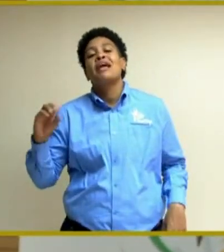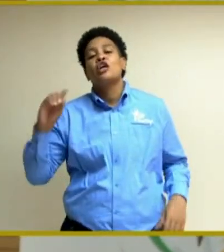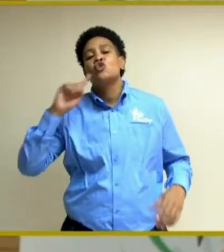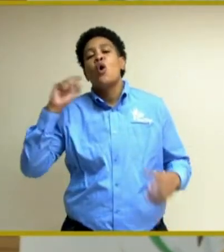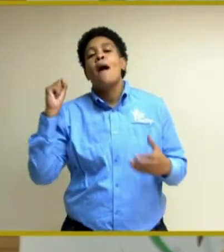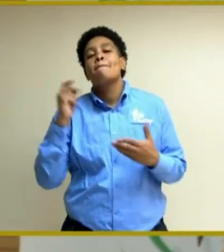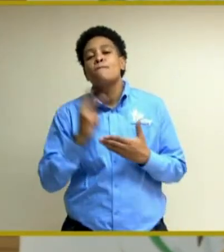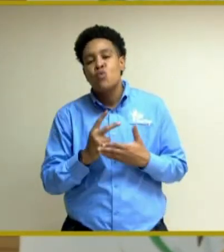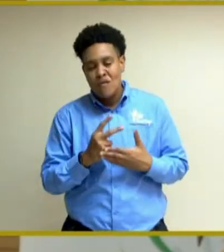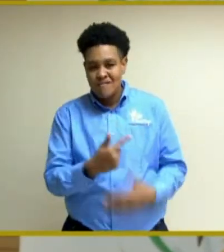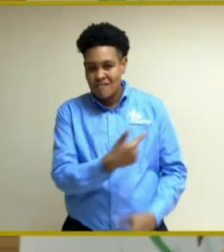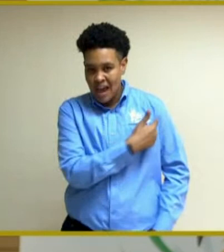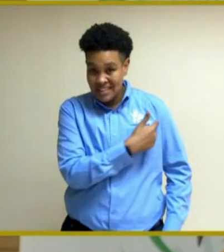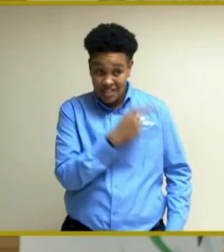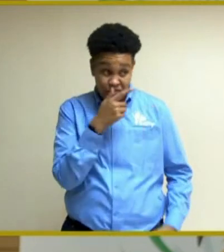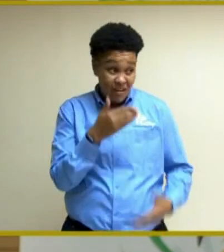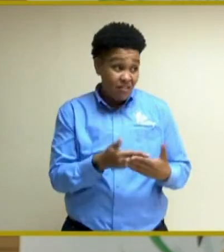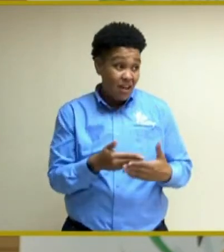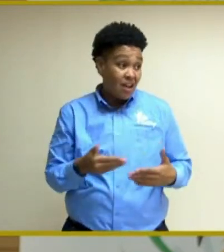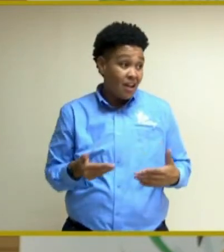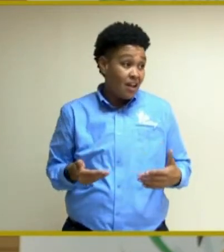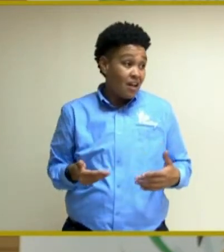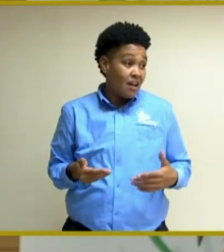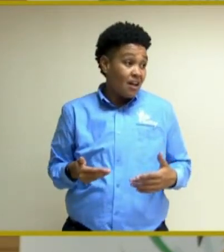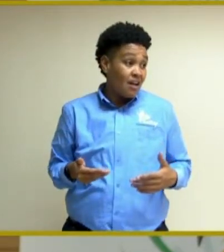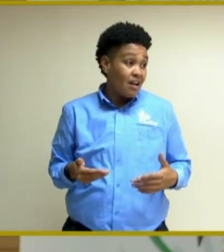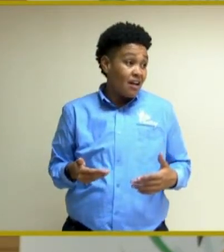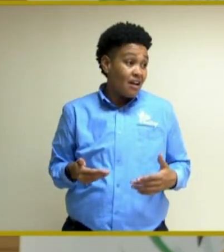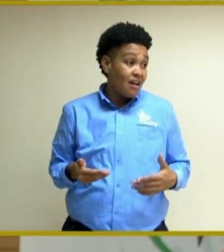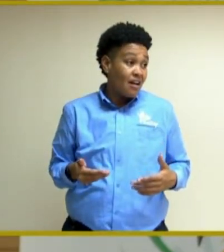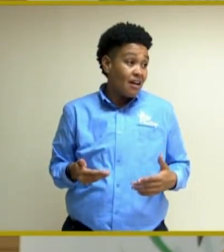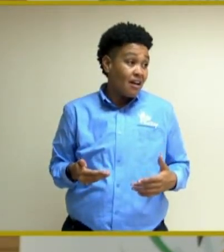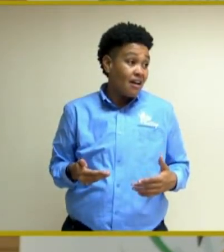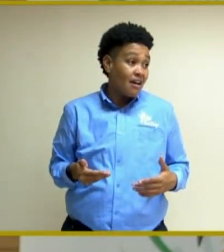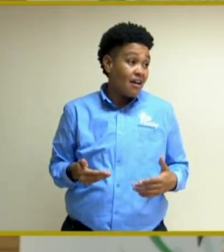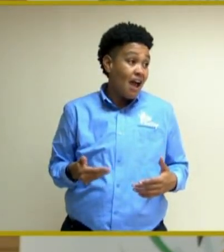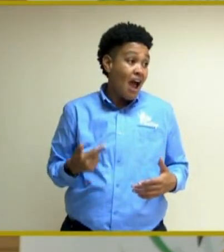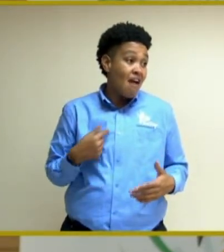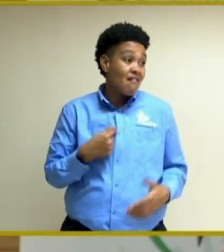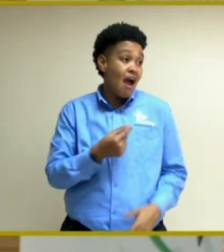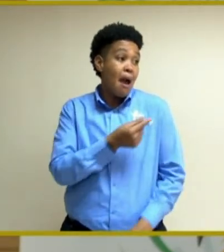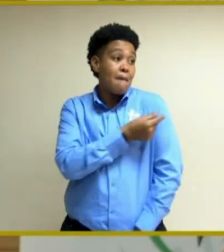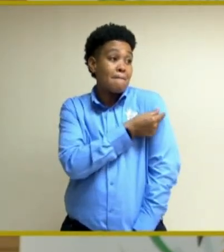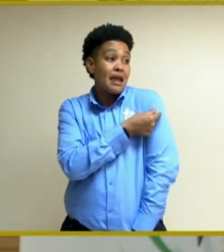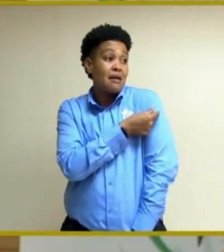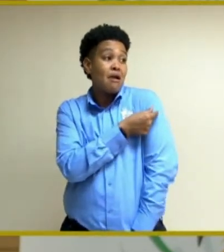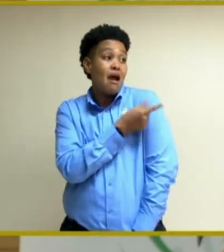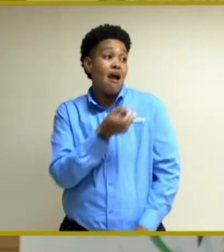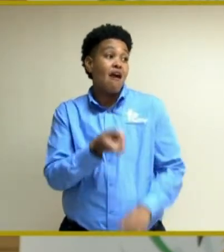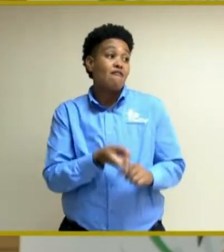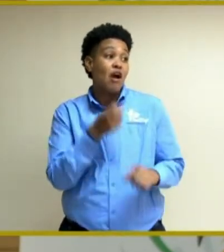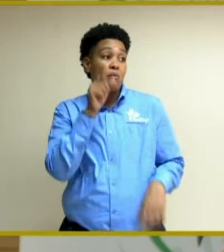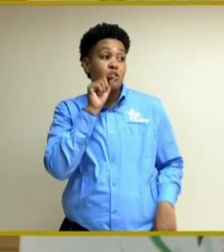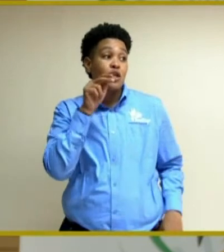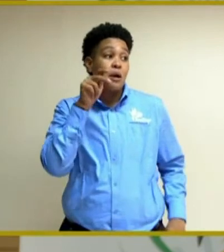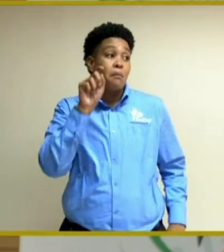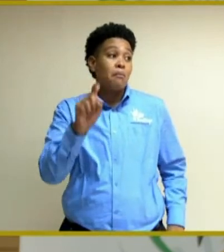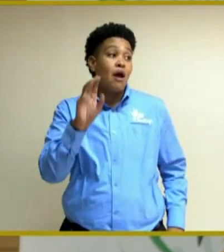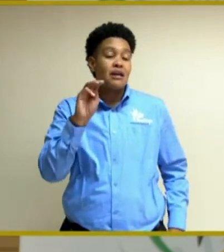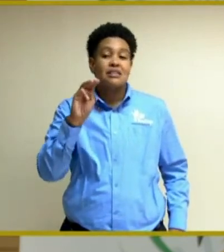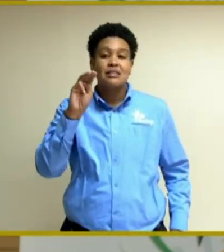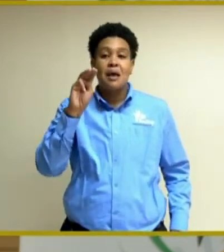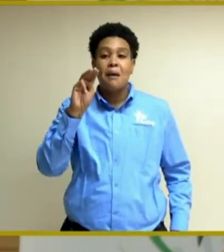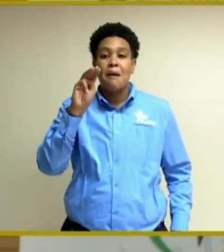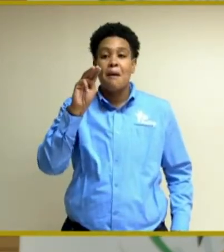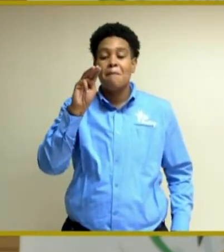approved vaccines. In fact, I have a big mark on my arm right here from the chicken pox, measles, and mumps